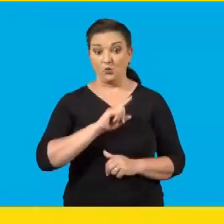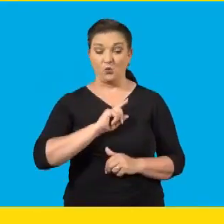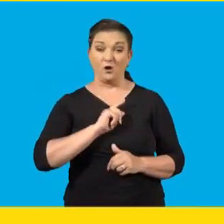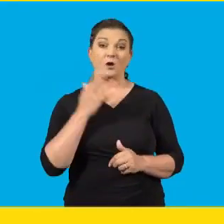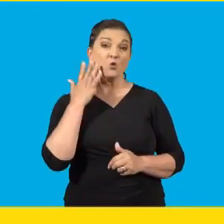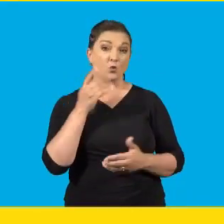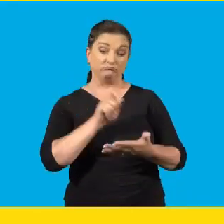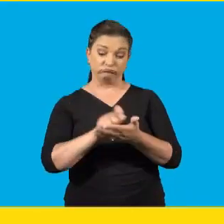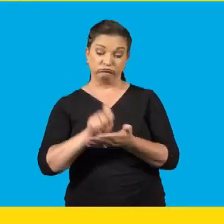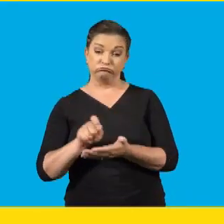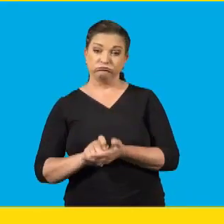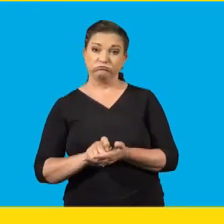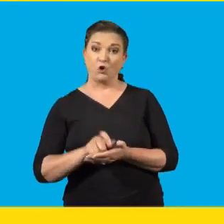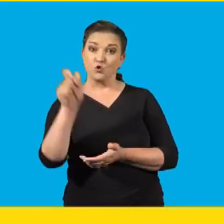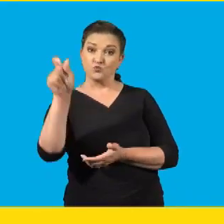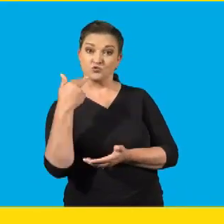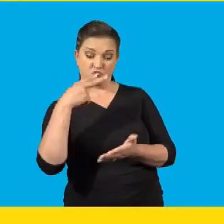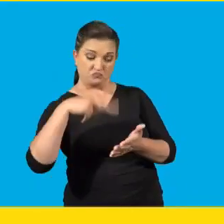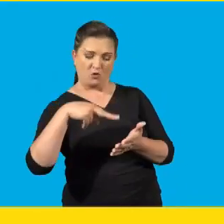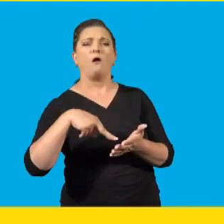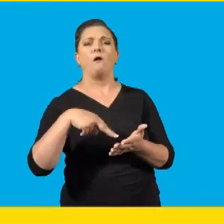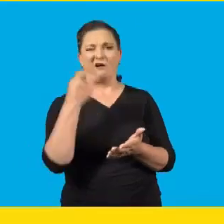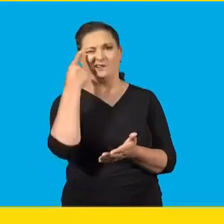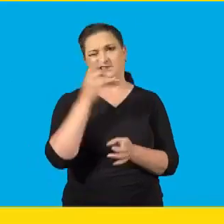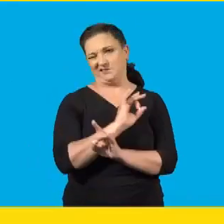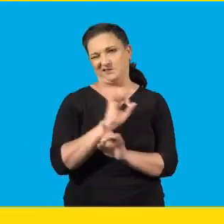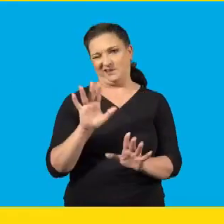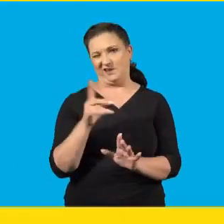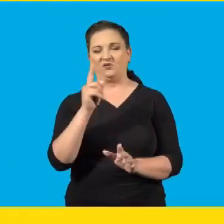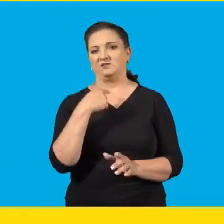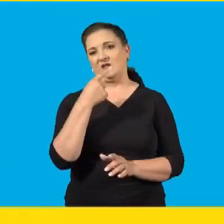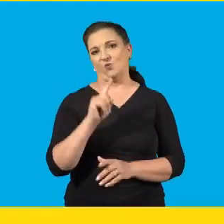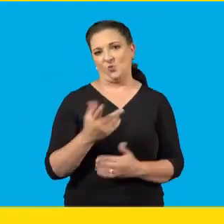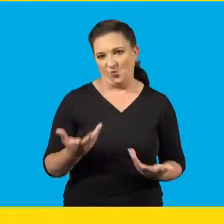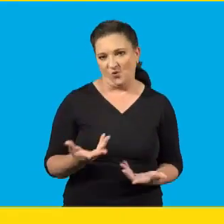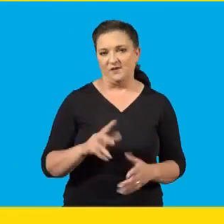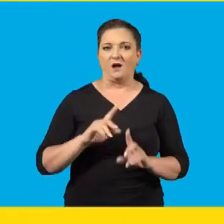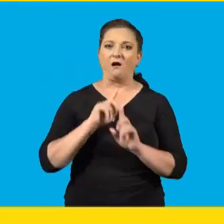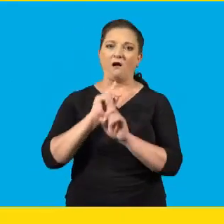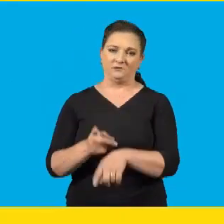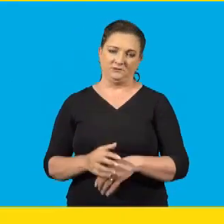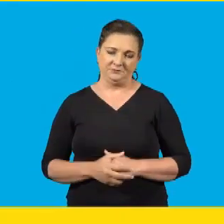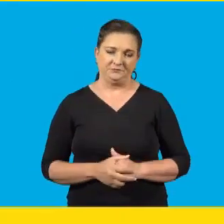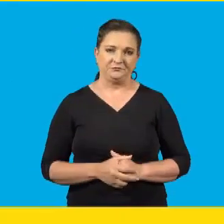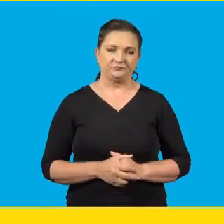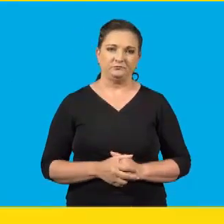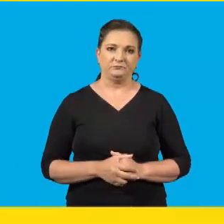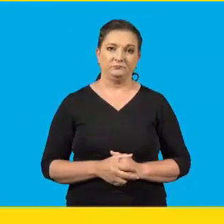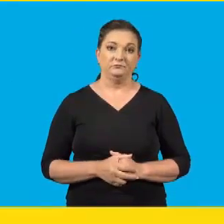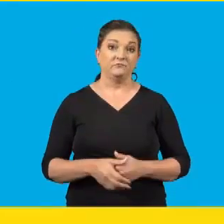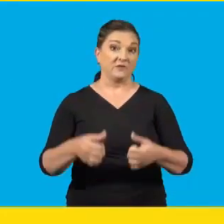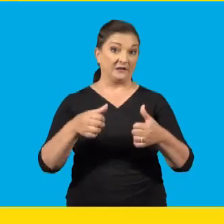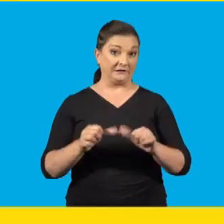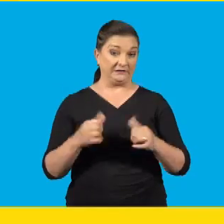so that the person reading your answer will know exactly what you're trying to say when it comes to answering those